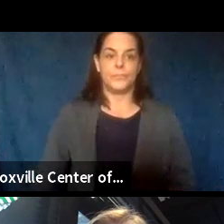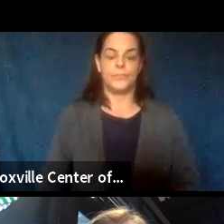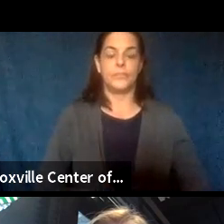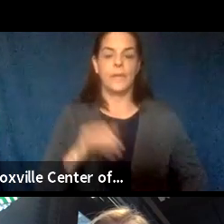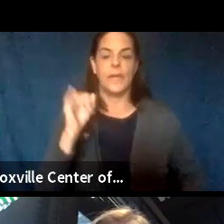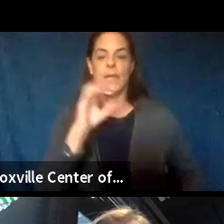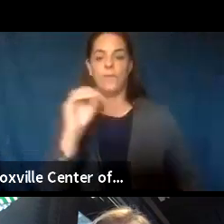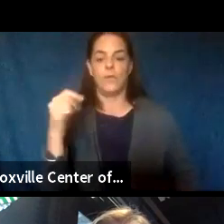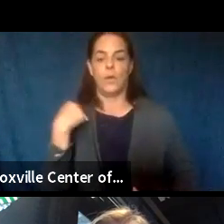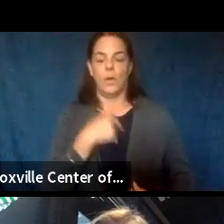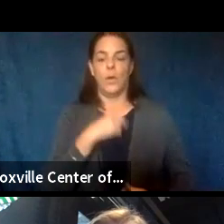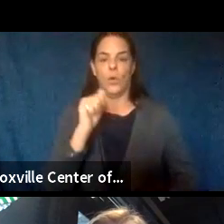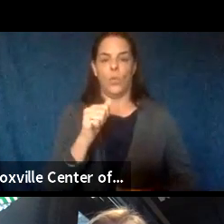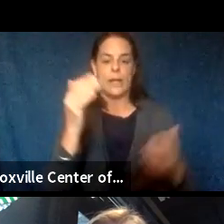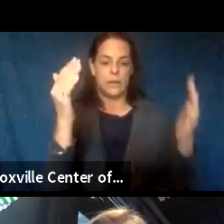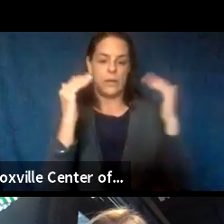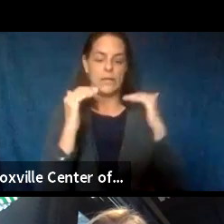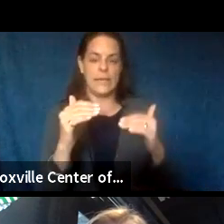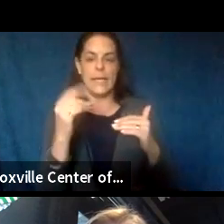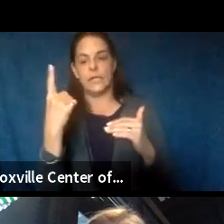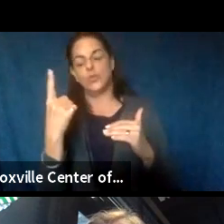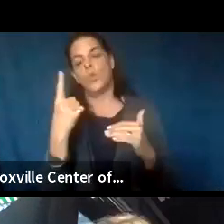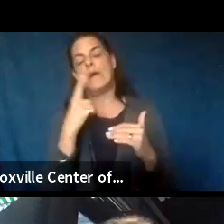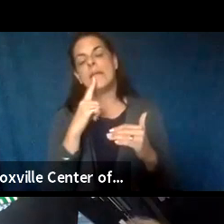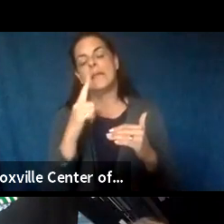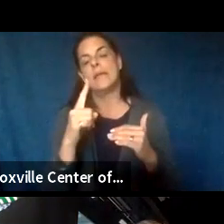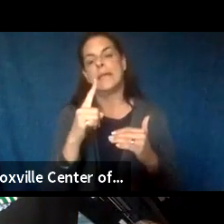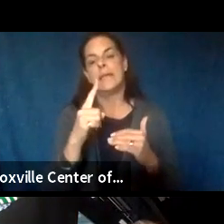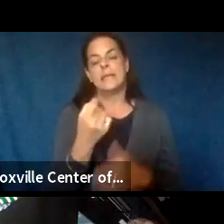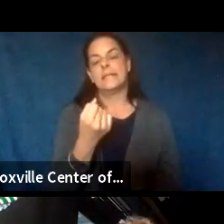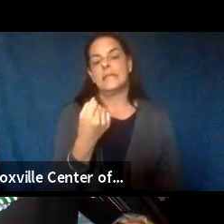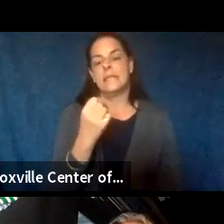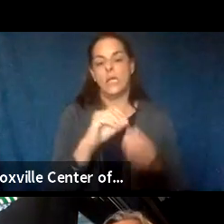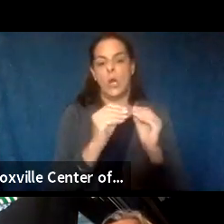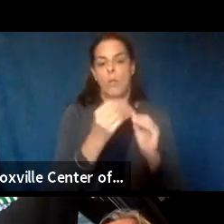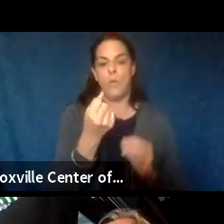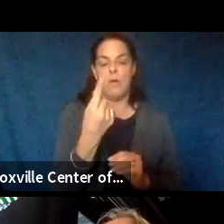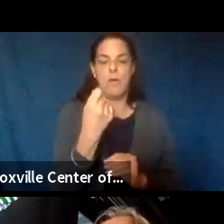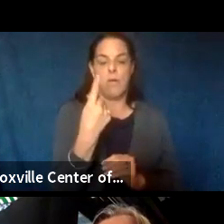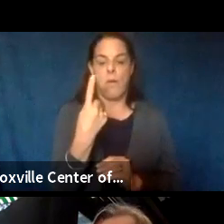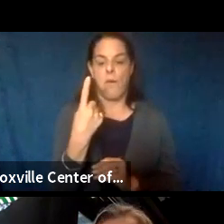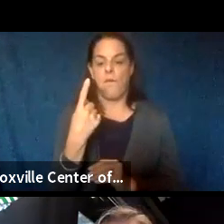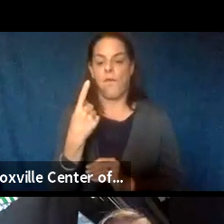If not, we can go into the next item of business, which is 11, and that is